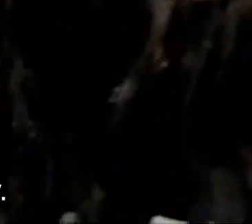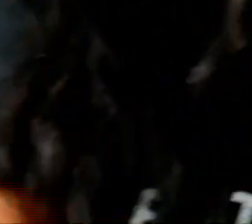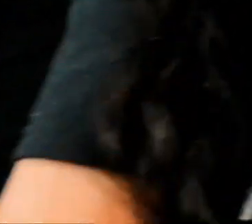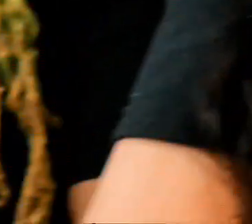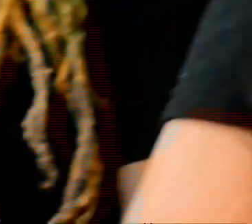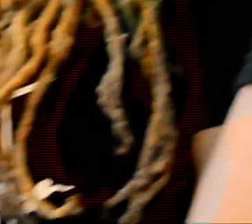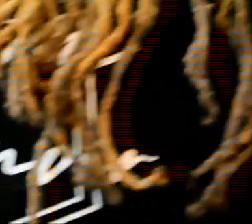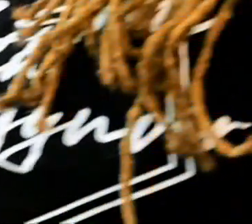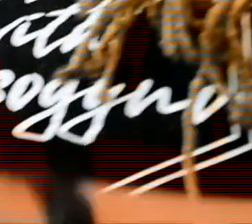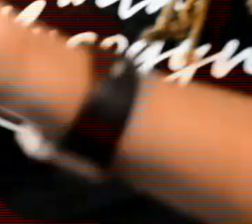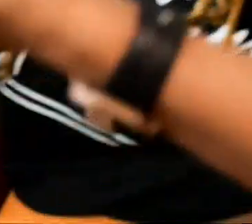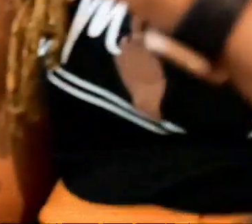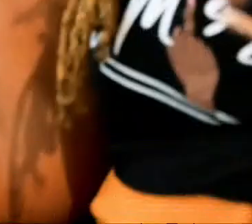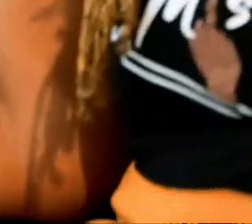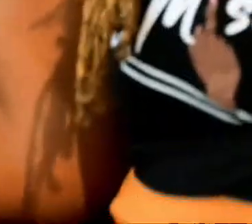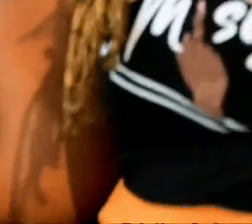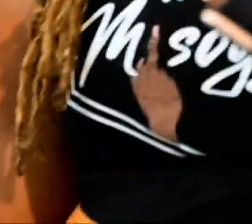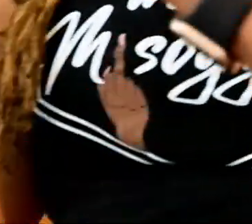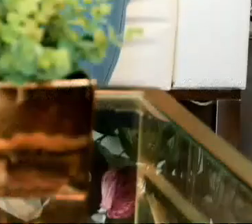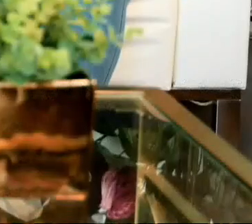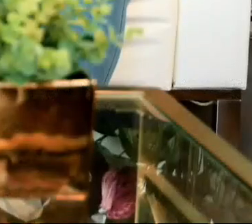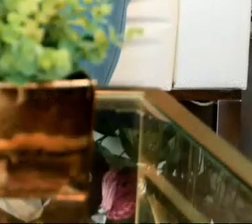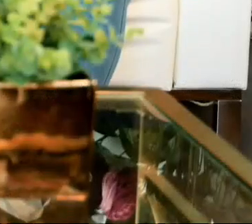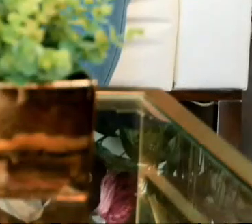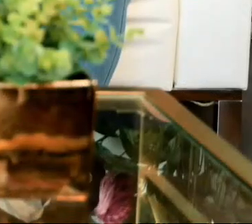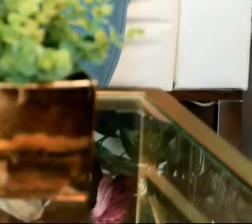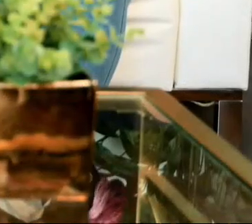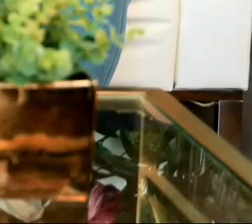survey. Oh, absolutely.